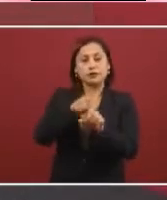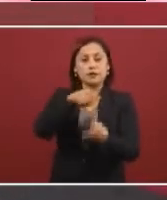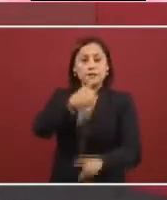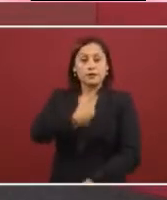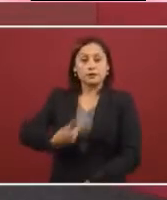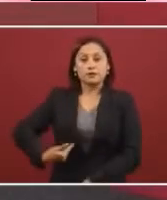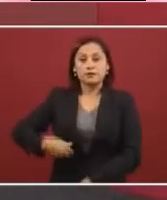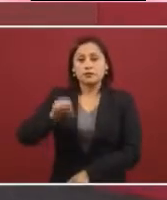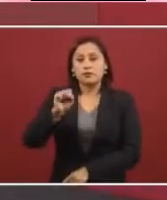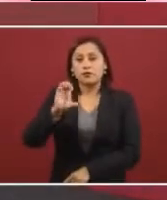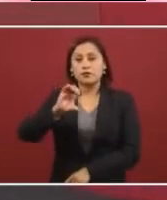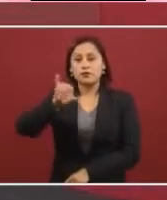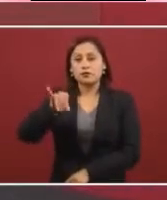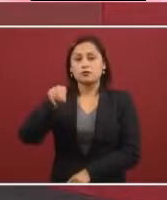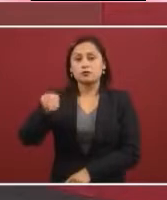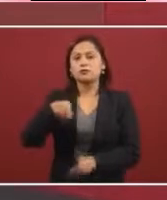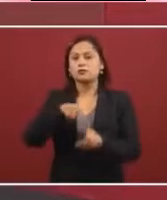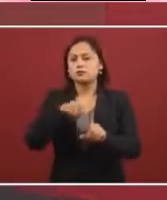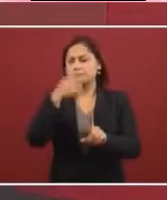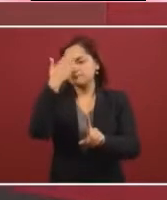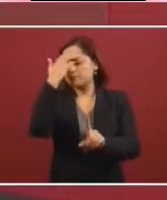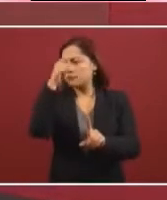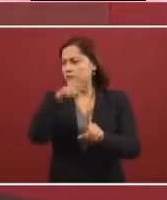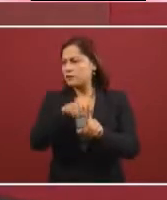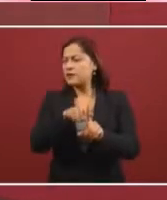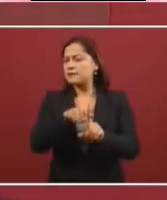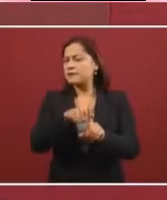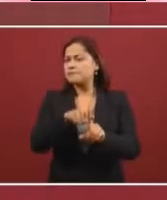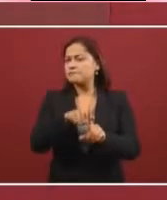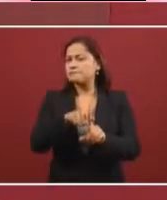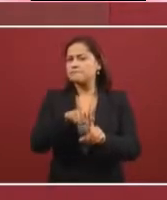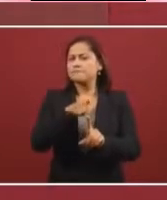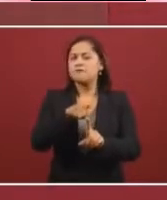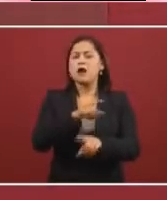I understand that he's an honest person.